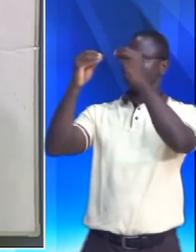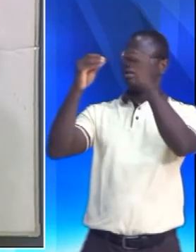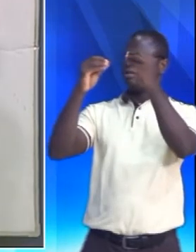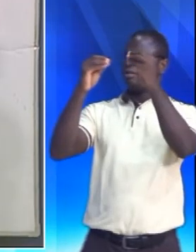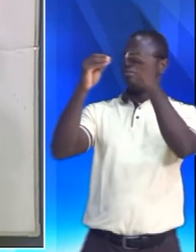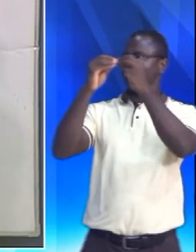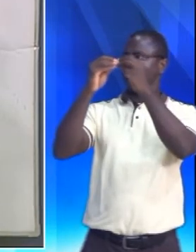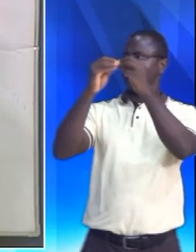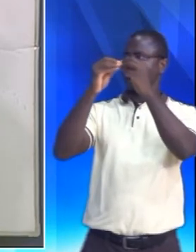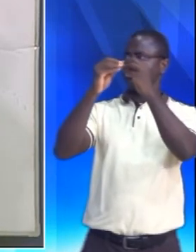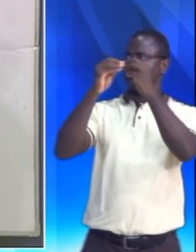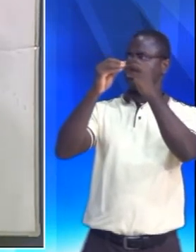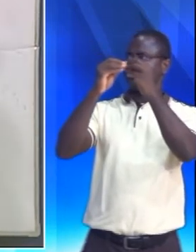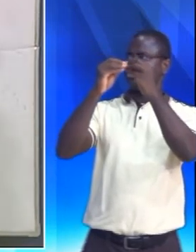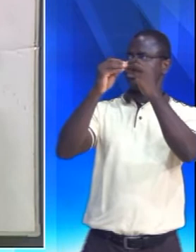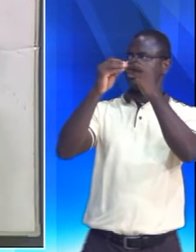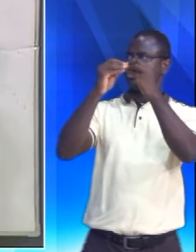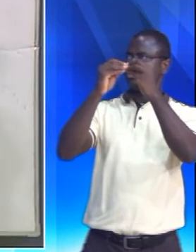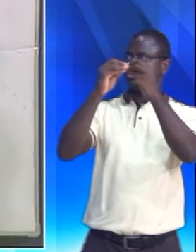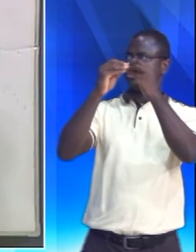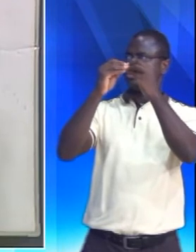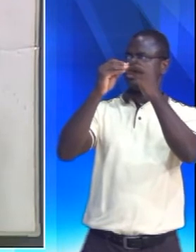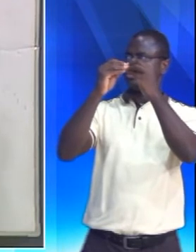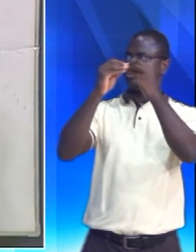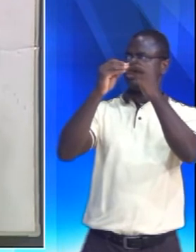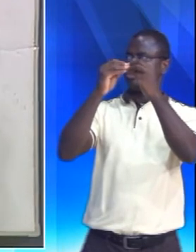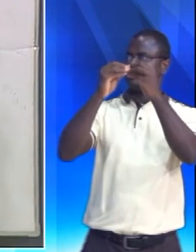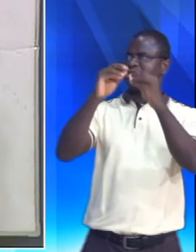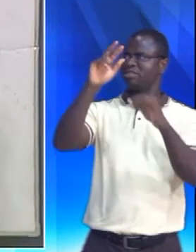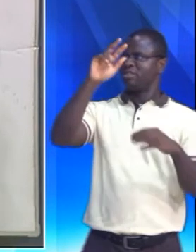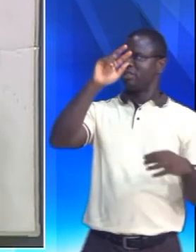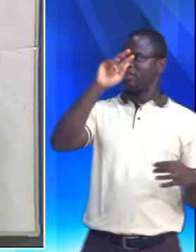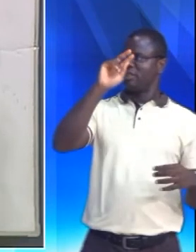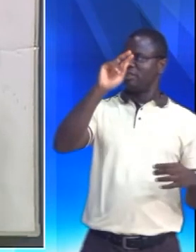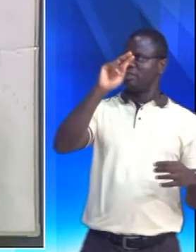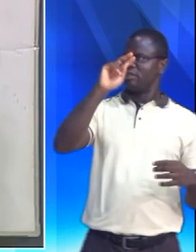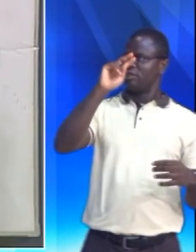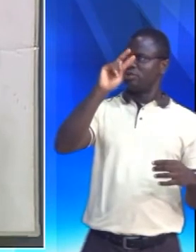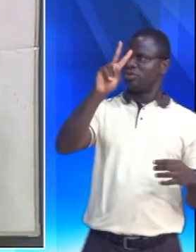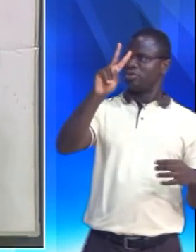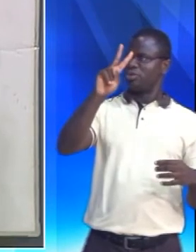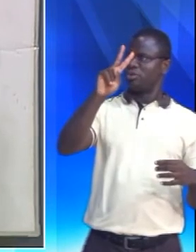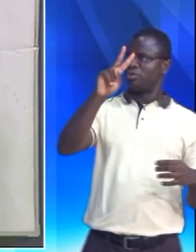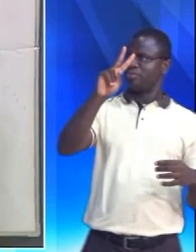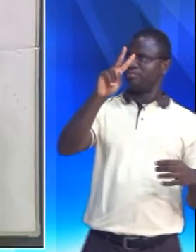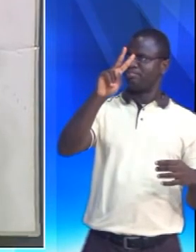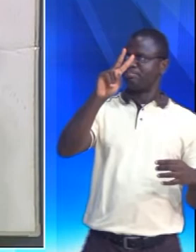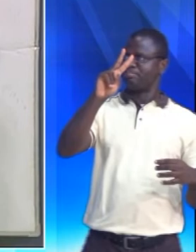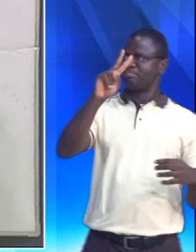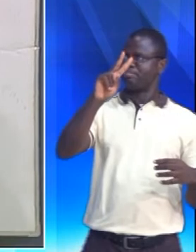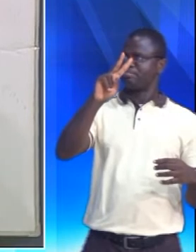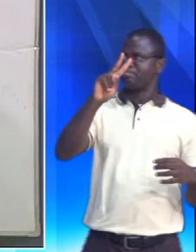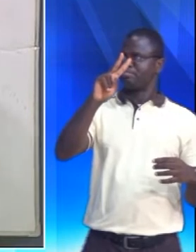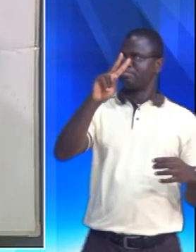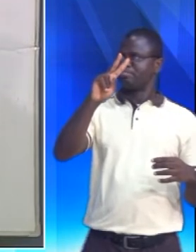we now add their respective powers. So here we have minus 3 plus